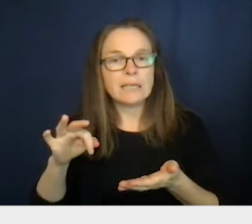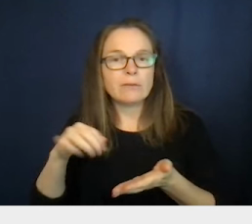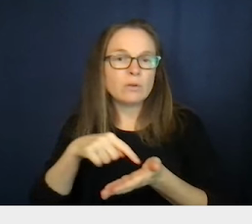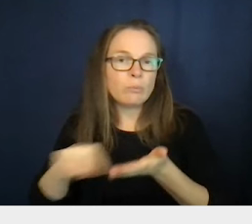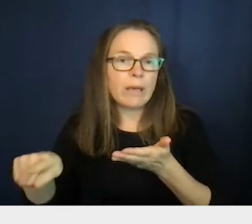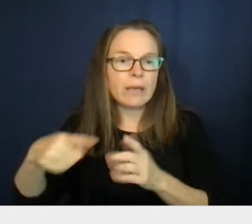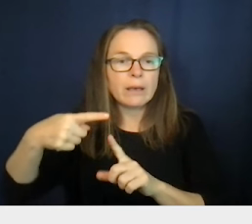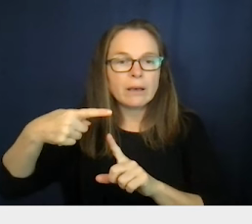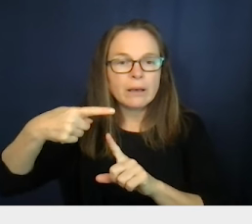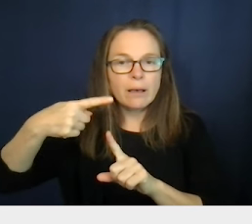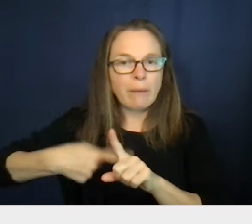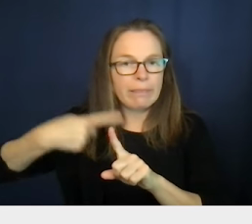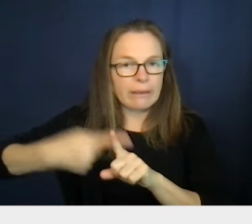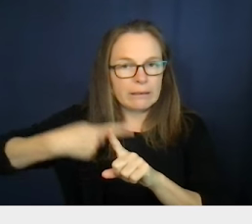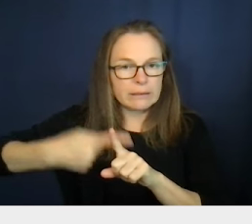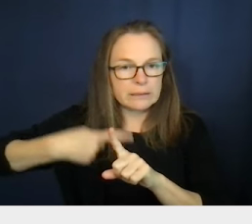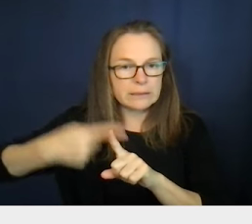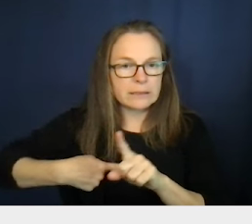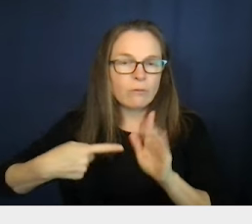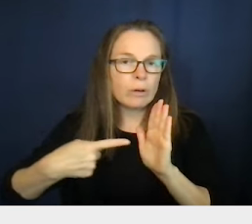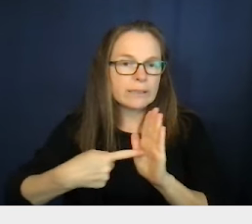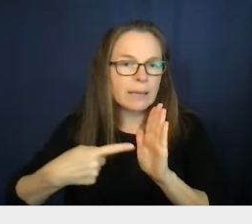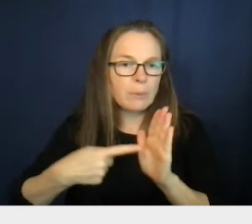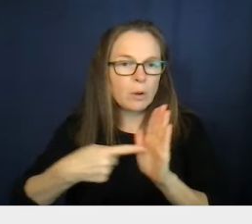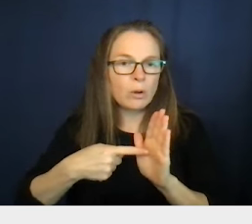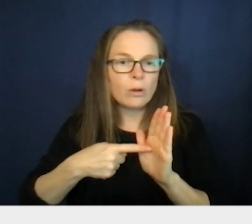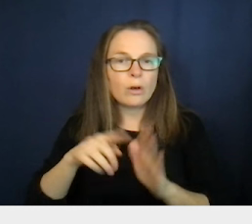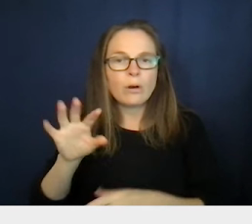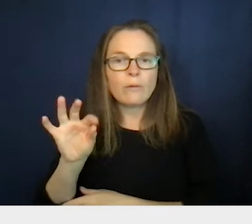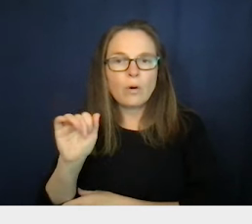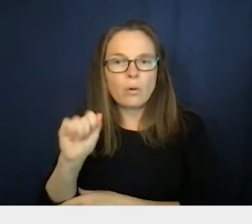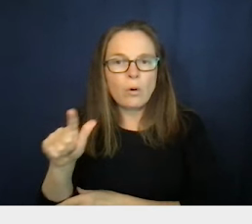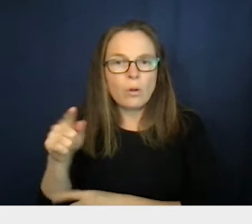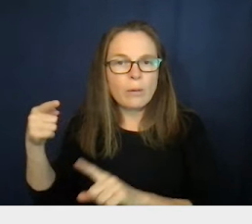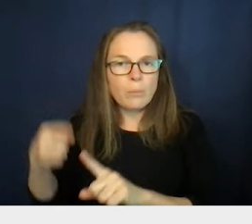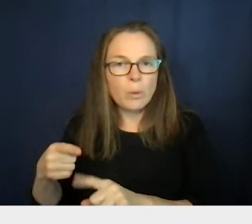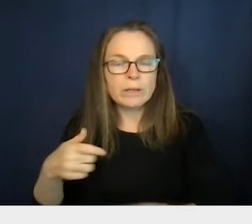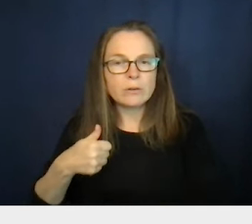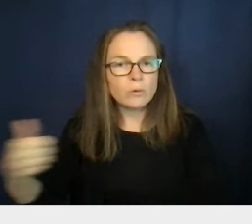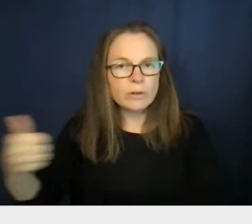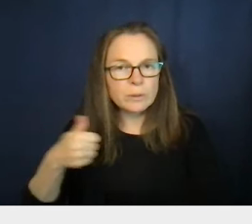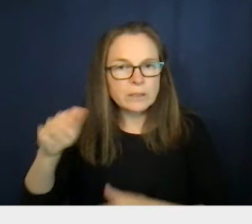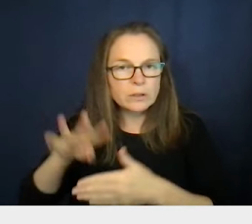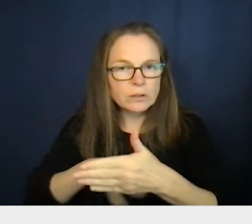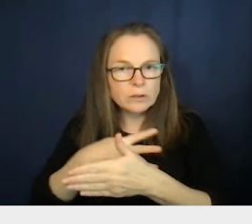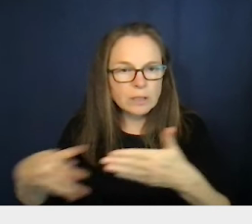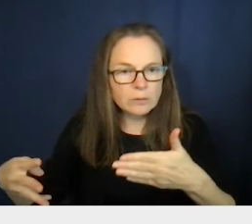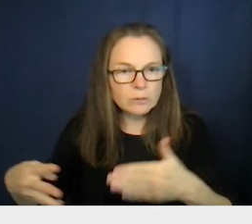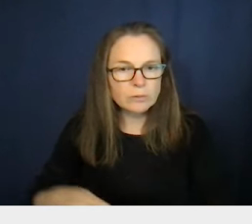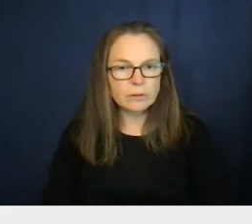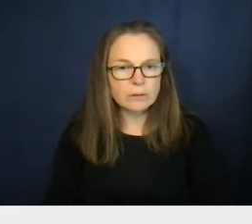monthly allotment, such as focal point, transportation scheduling, and